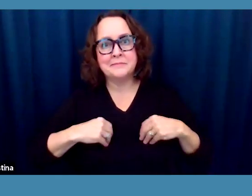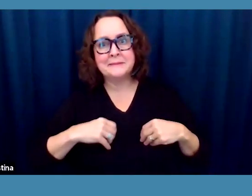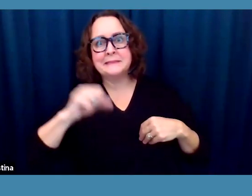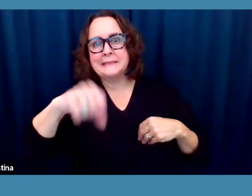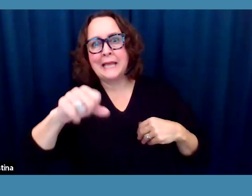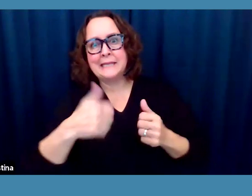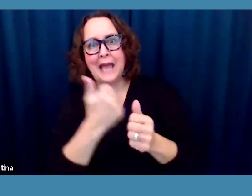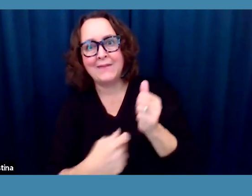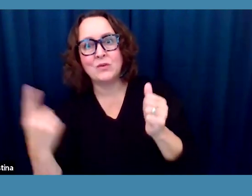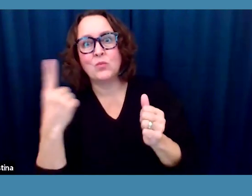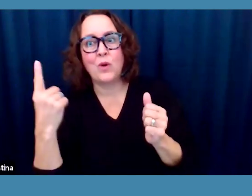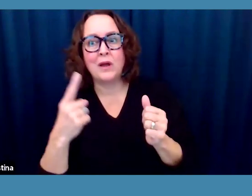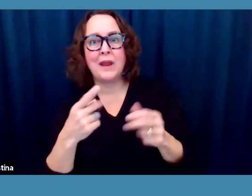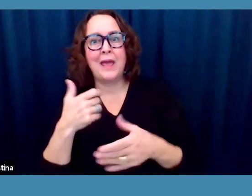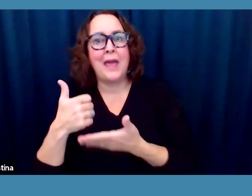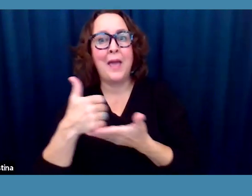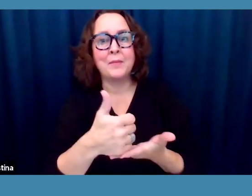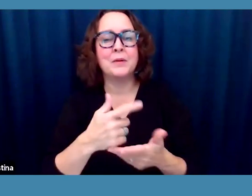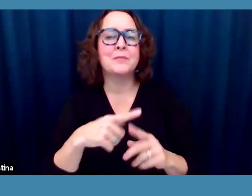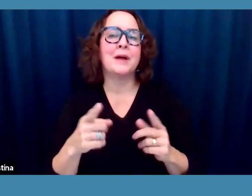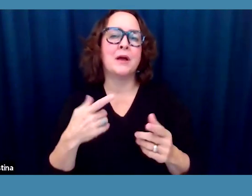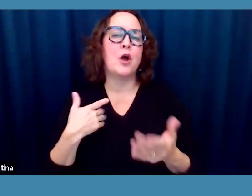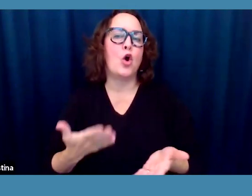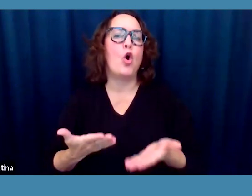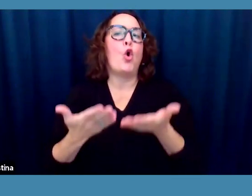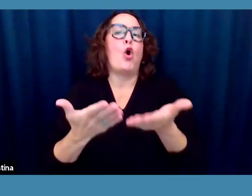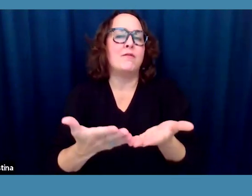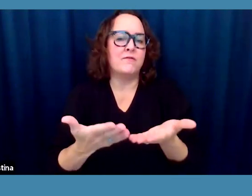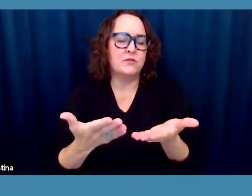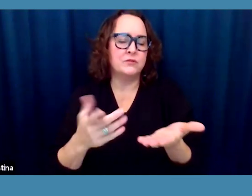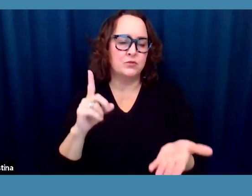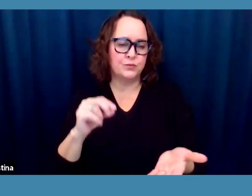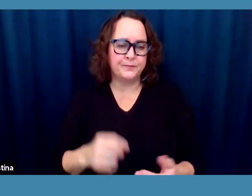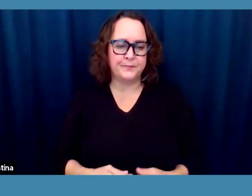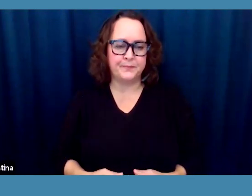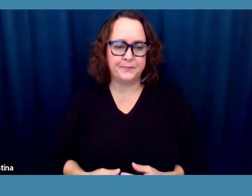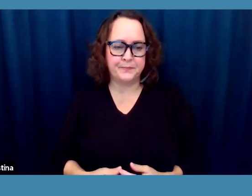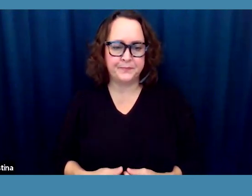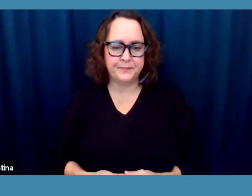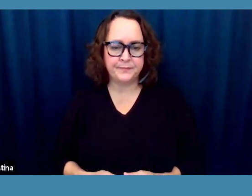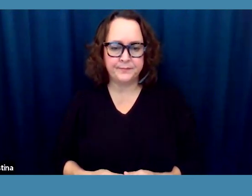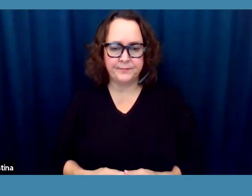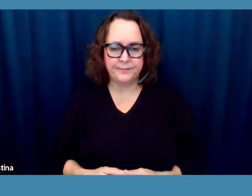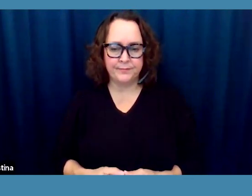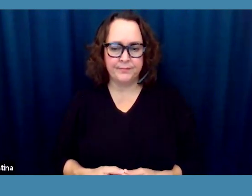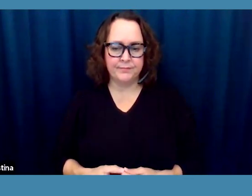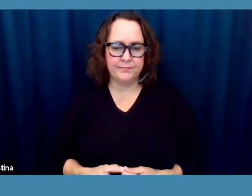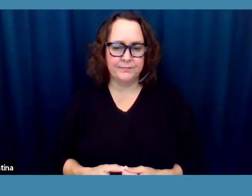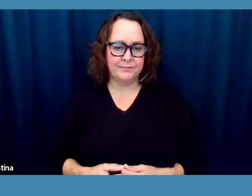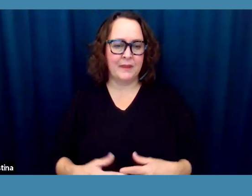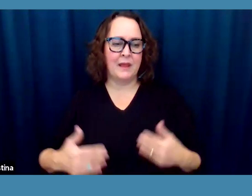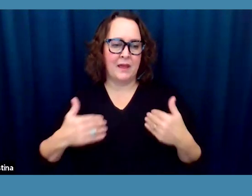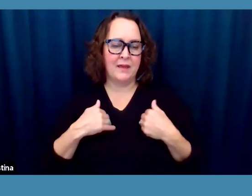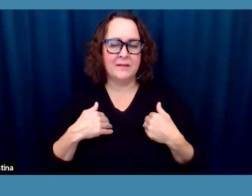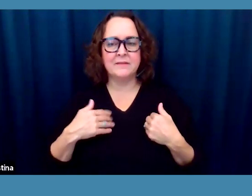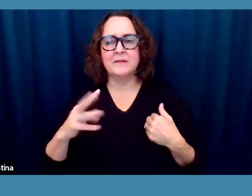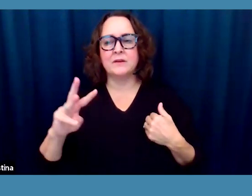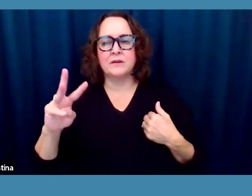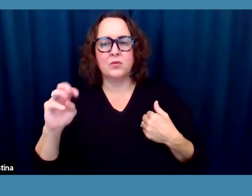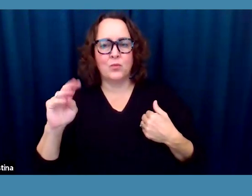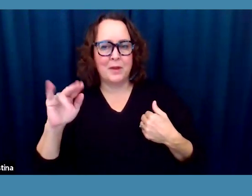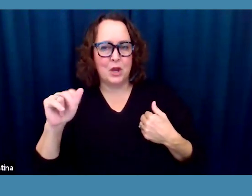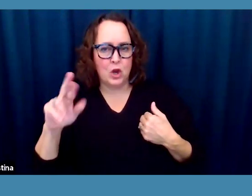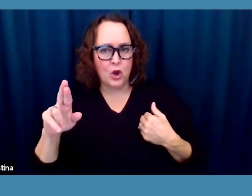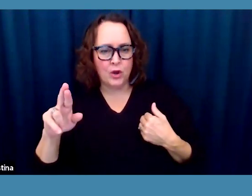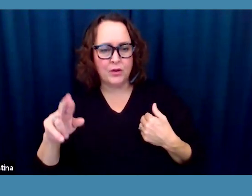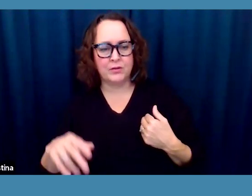we do offer that type of assistance. So, but again, we have the webinar as well, and these are meant